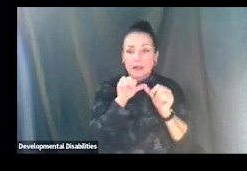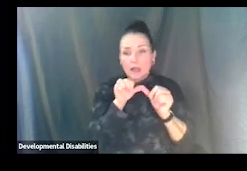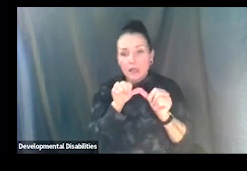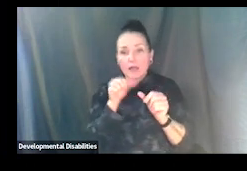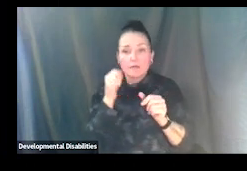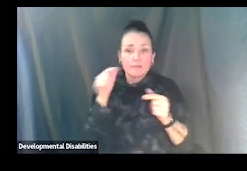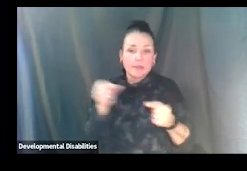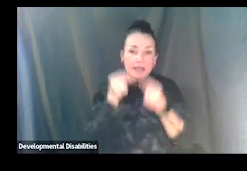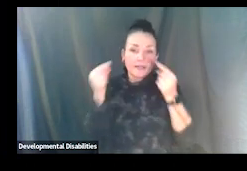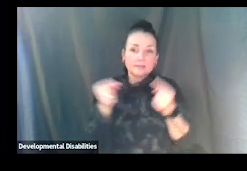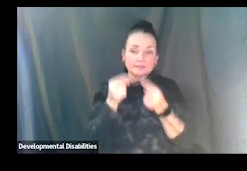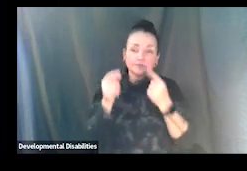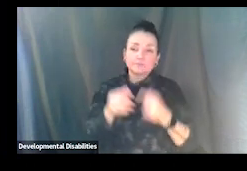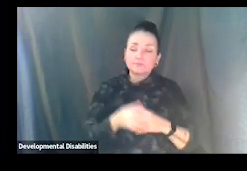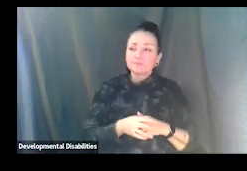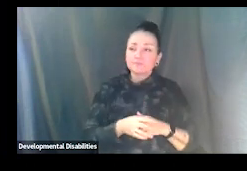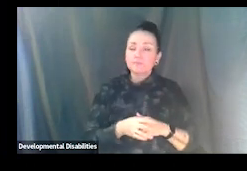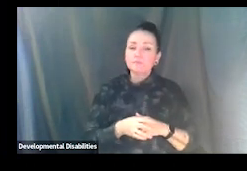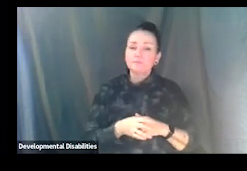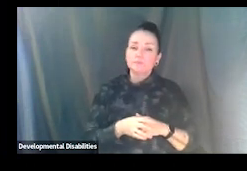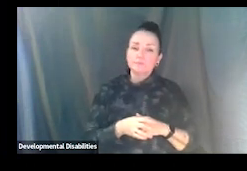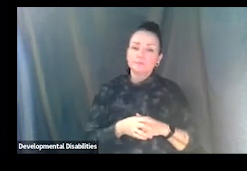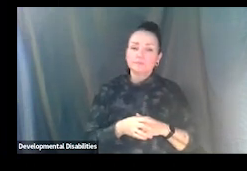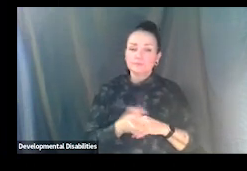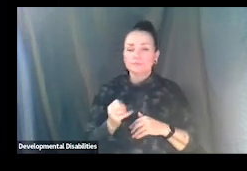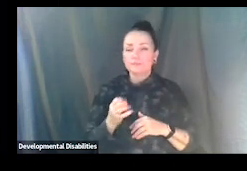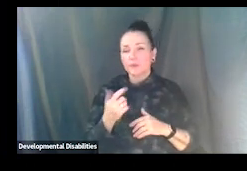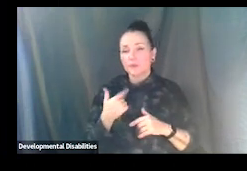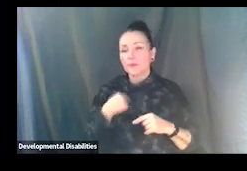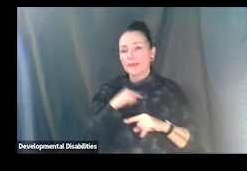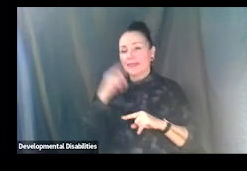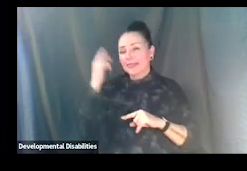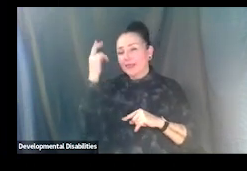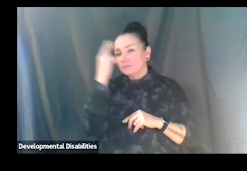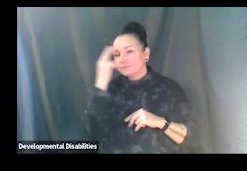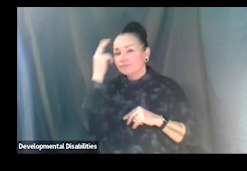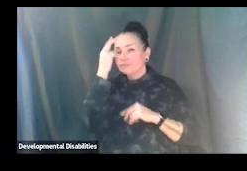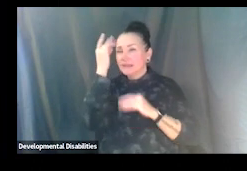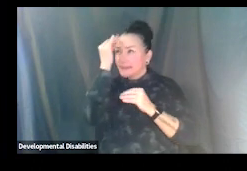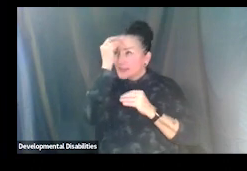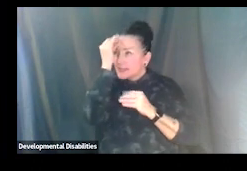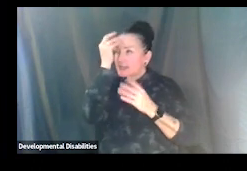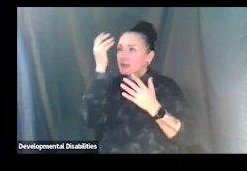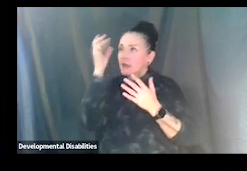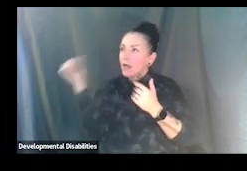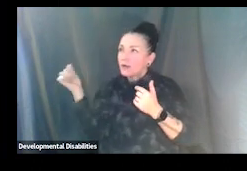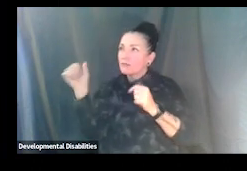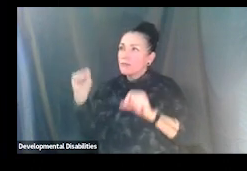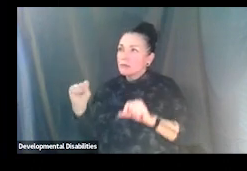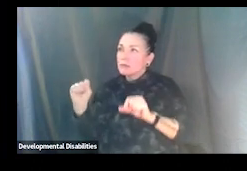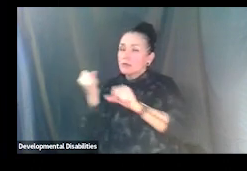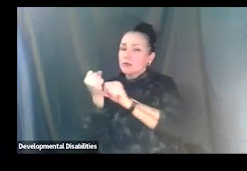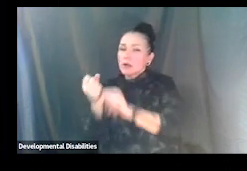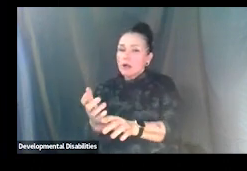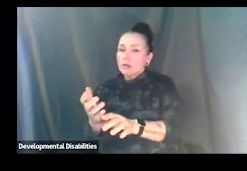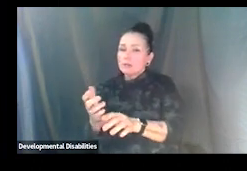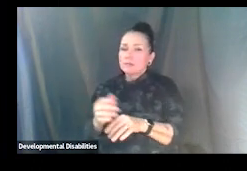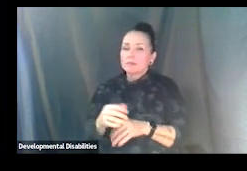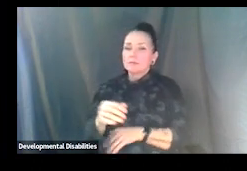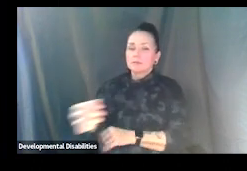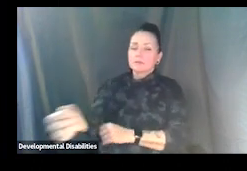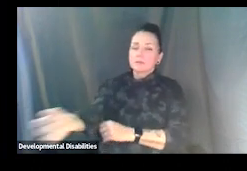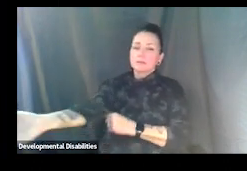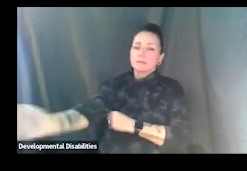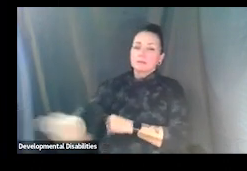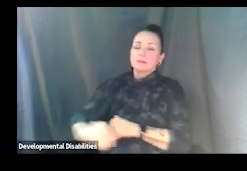which I might have said before you arrived, Claire. Just that, I think we know that 2 and 3-year-old kids are very aggressive, but they're 2 and 3, nobody gets hurt, and they tend to grow out of